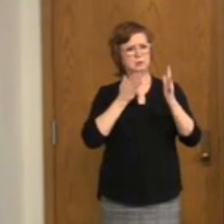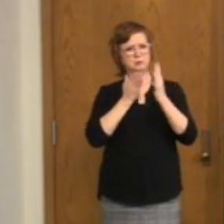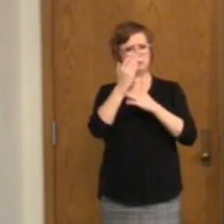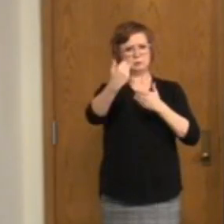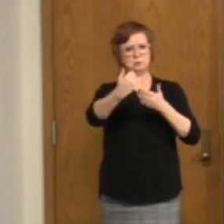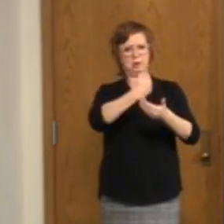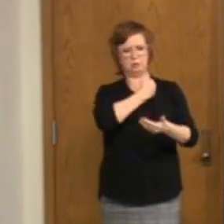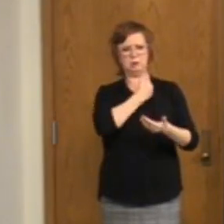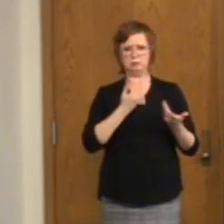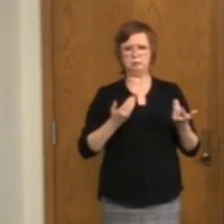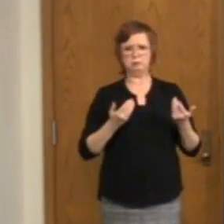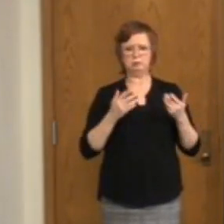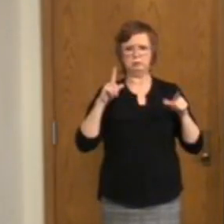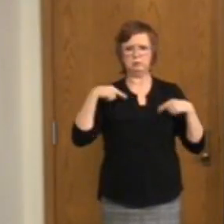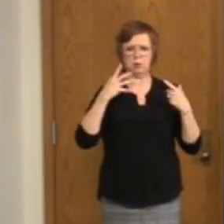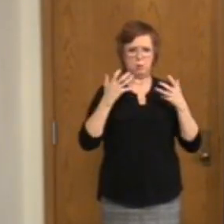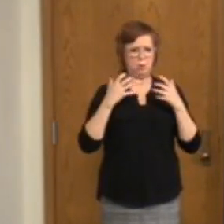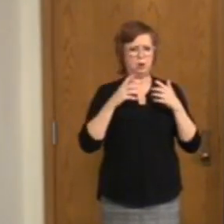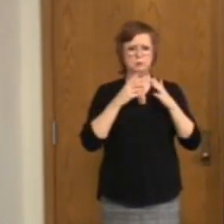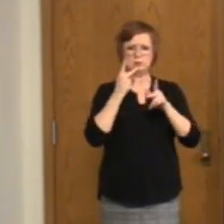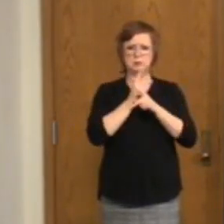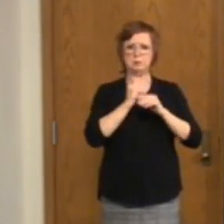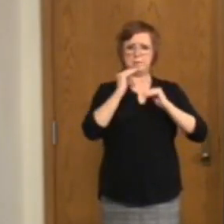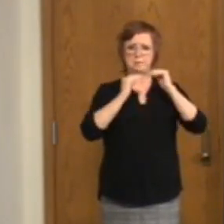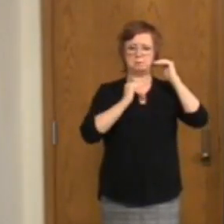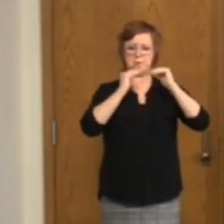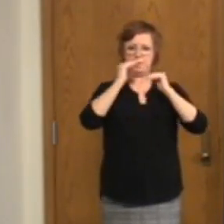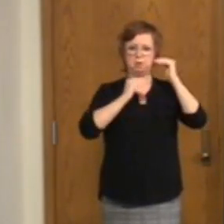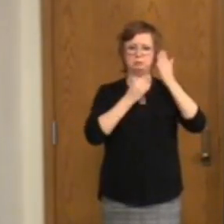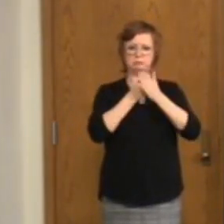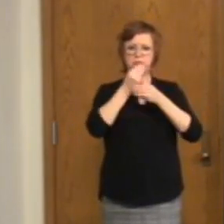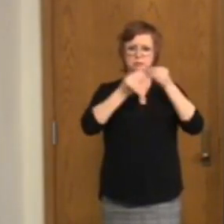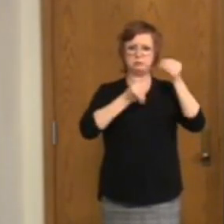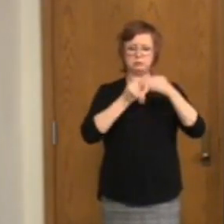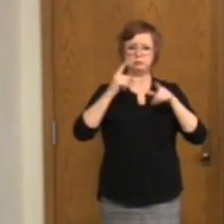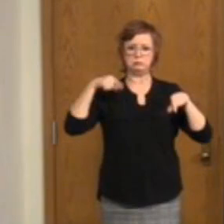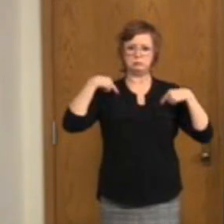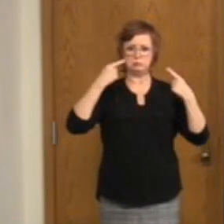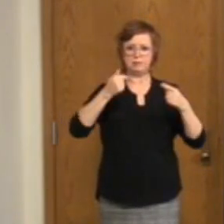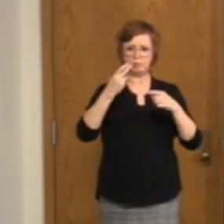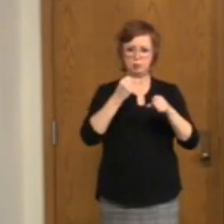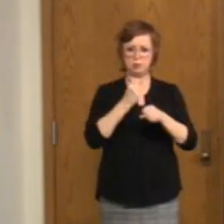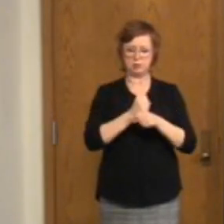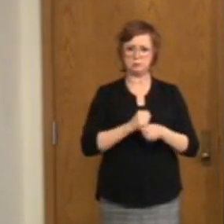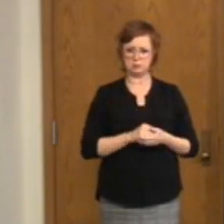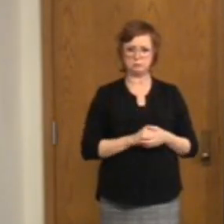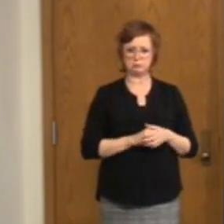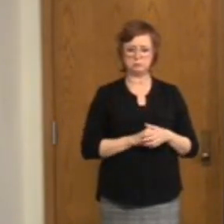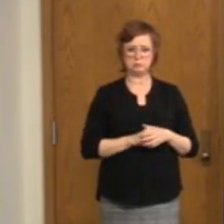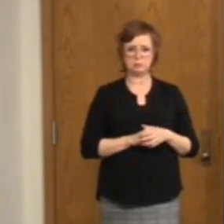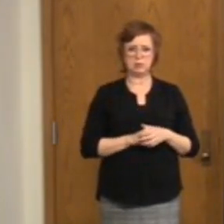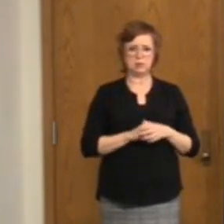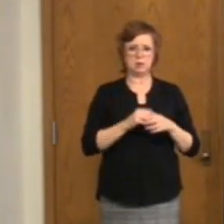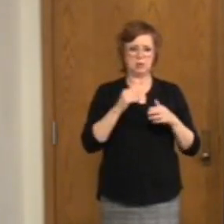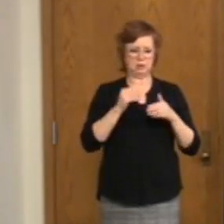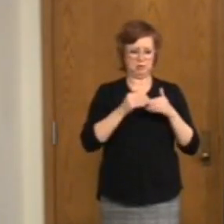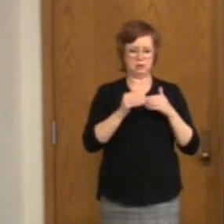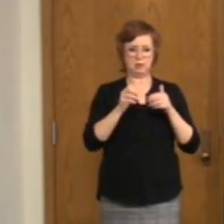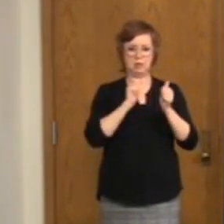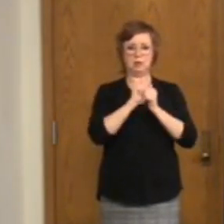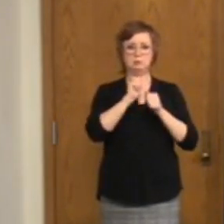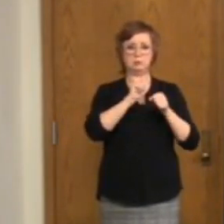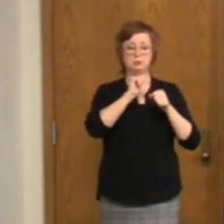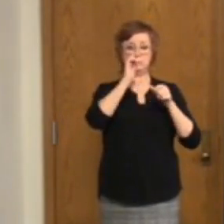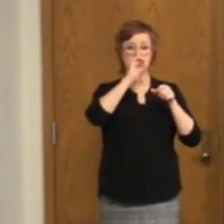efforts and initiatives to balance the budget here in years gone by, and we most certainly will be in the years in the years post this